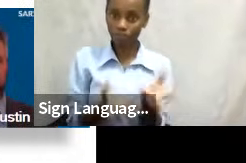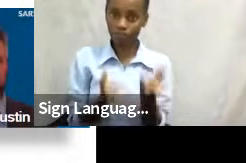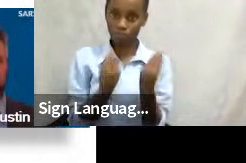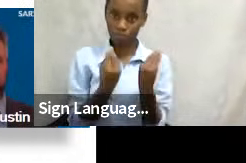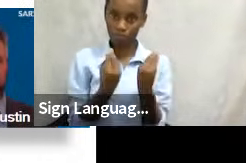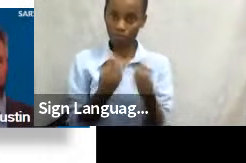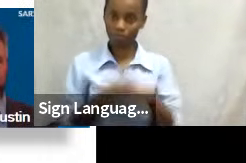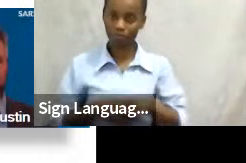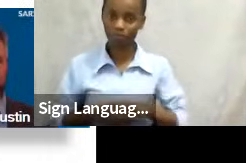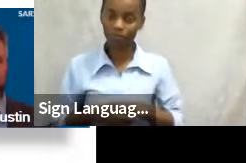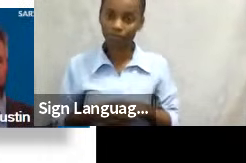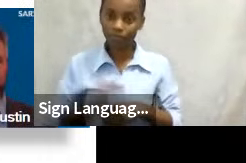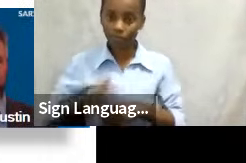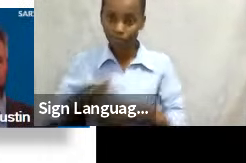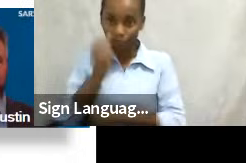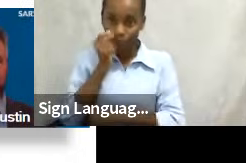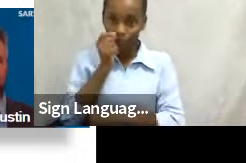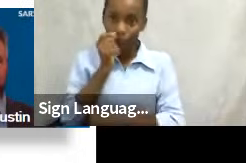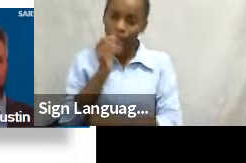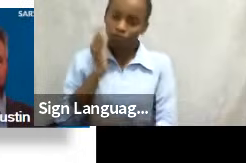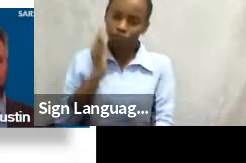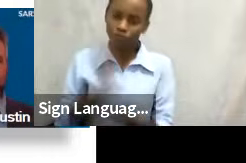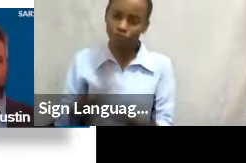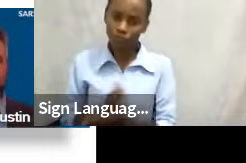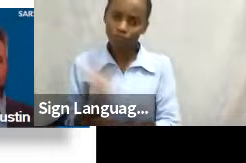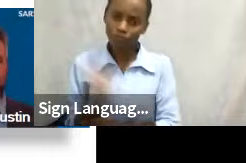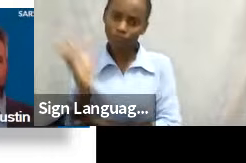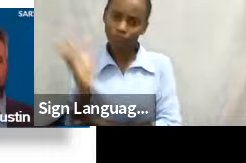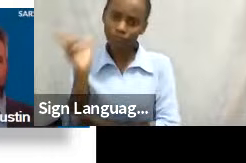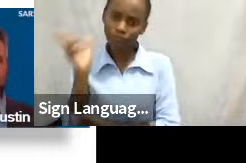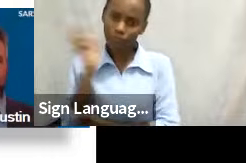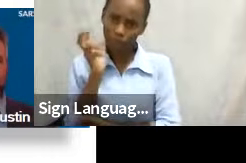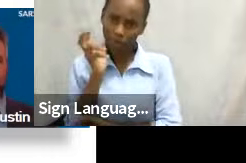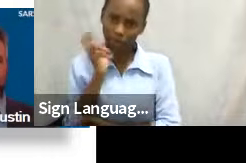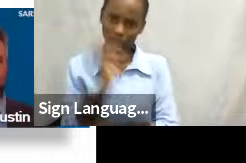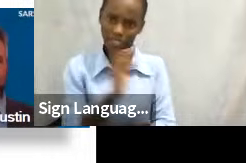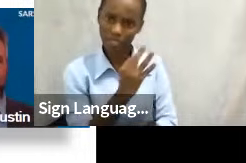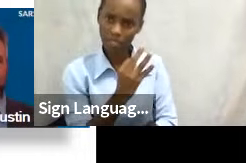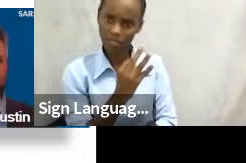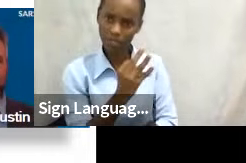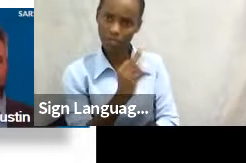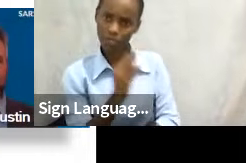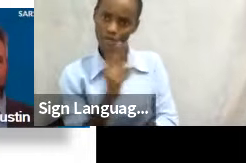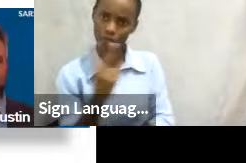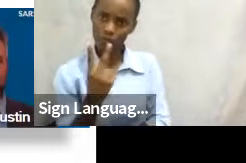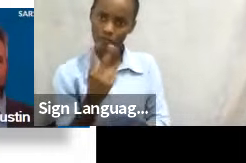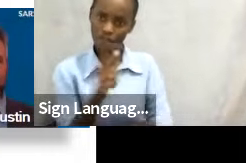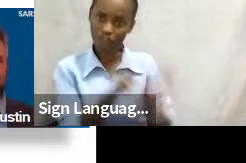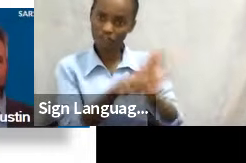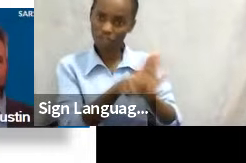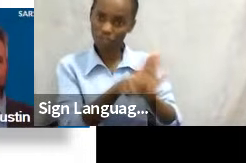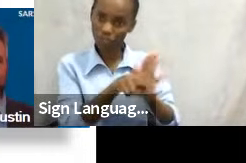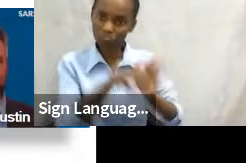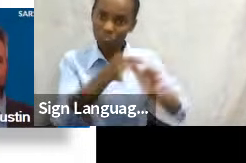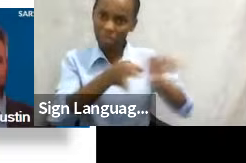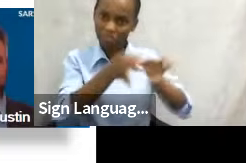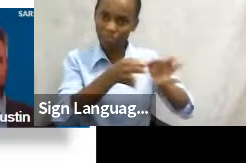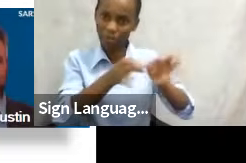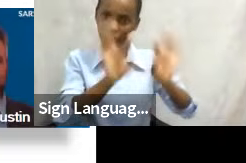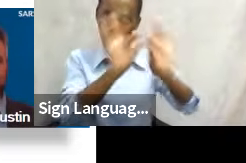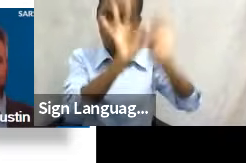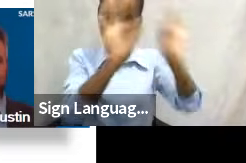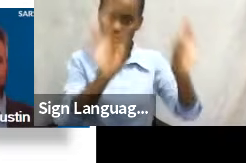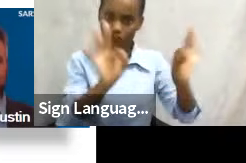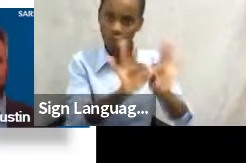Ladies and gents, you would have heard in the second and third video, it touched on a form called Notice of